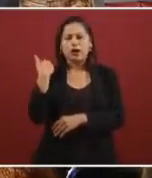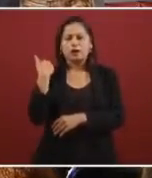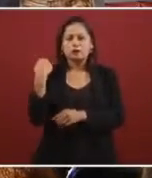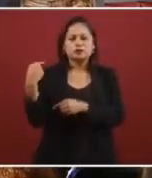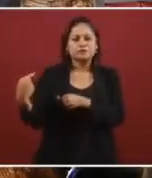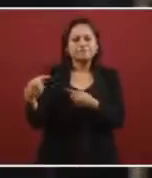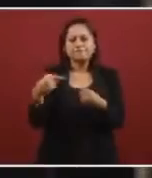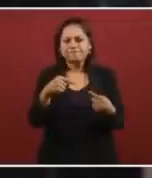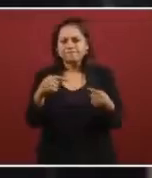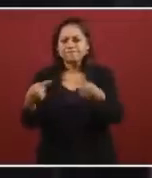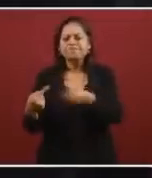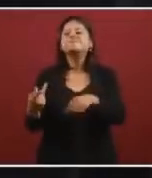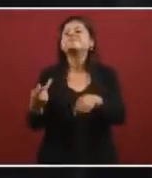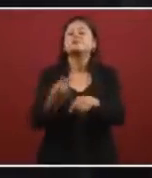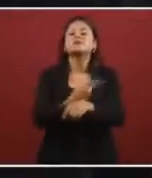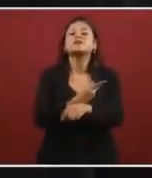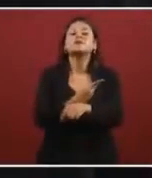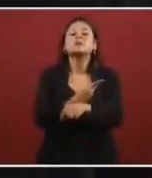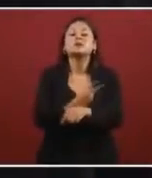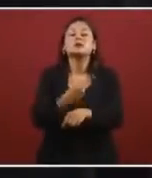was controversy